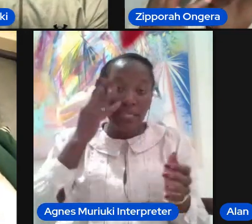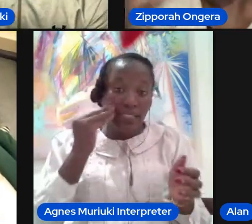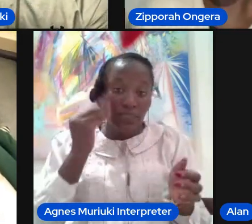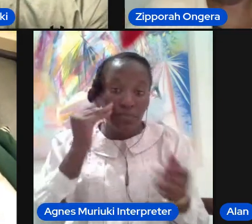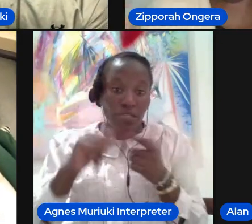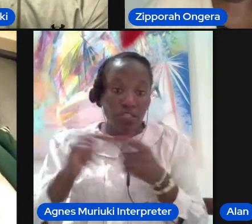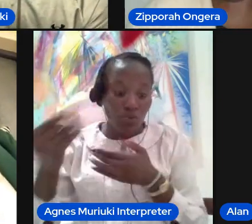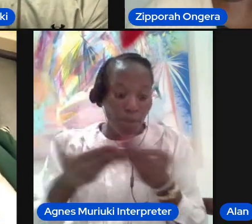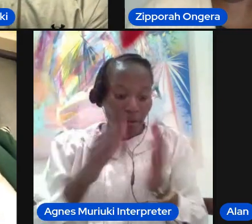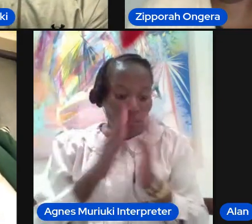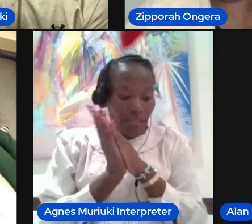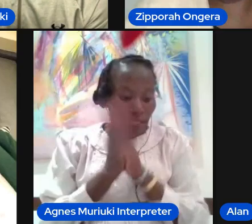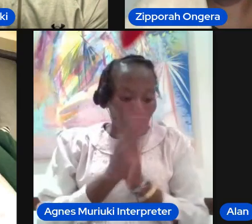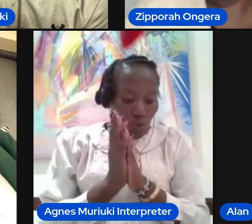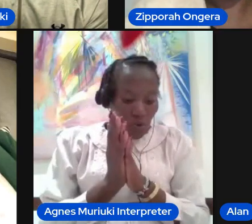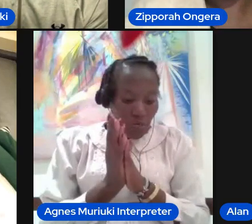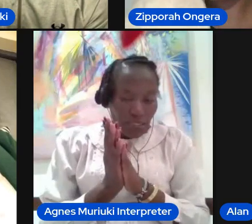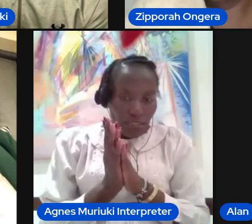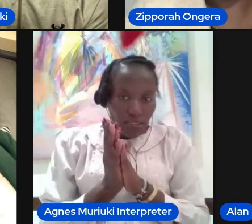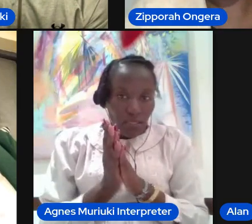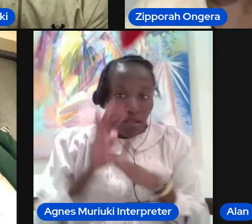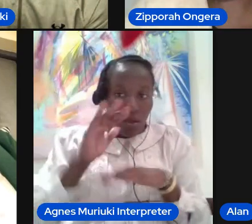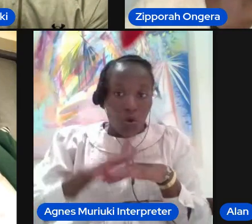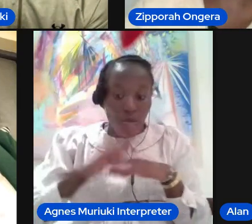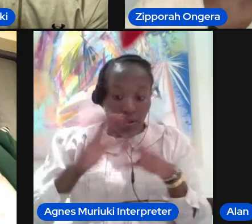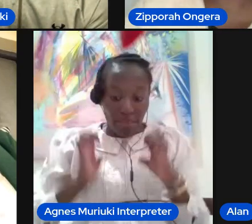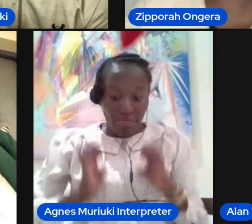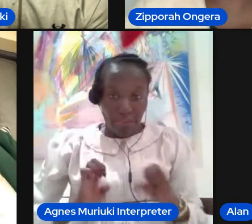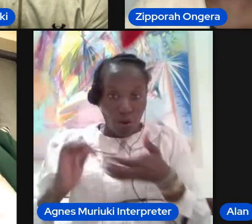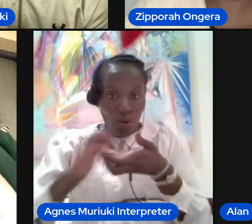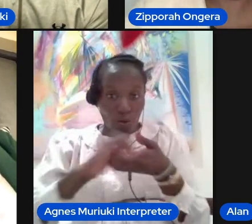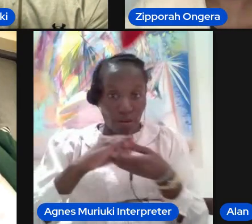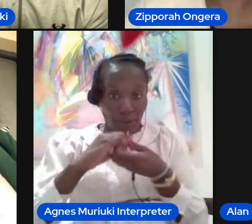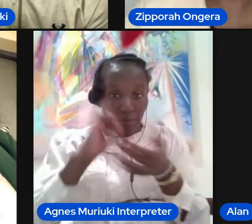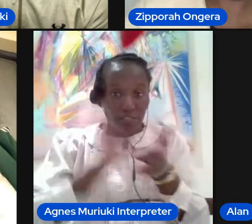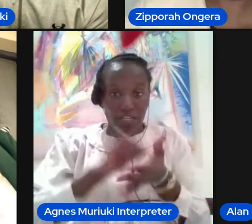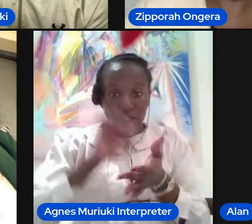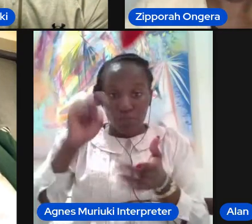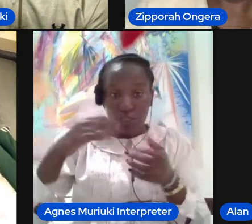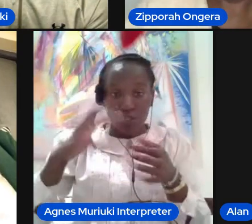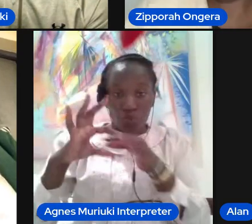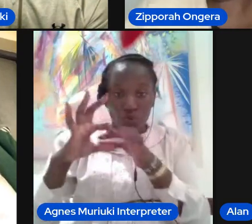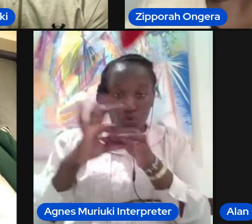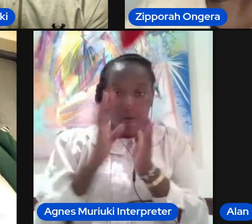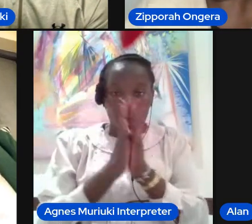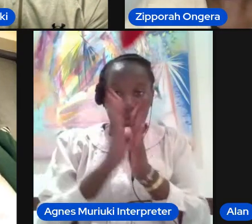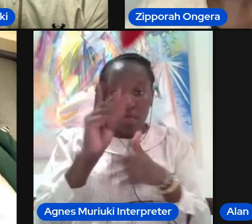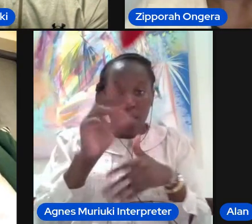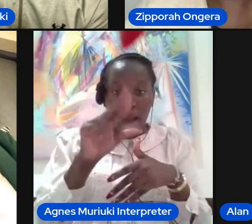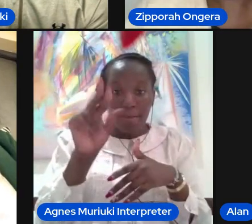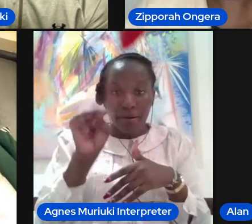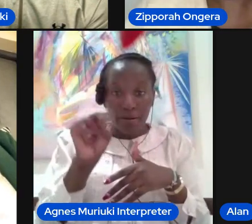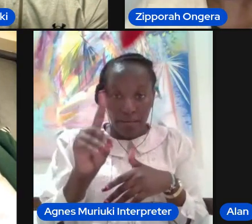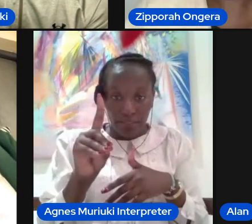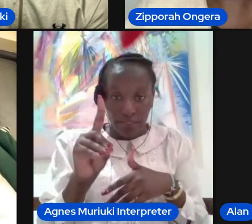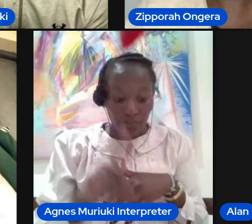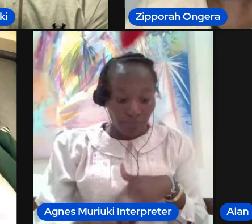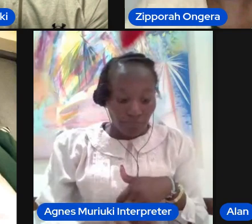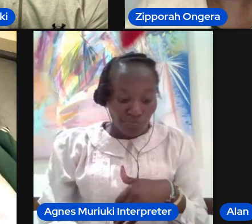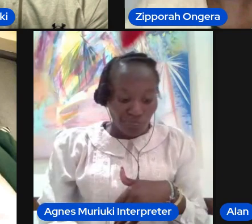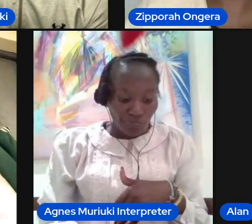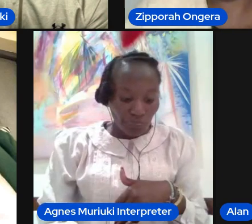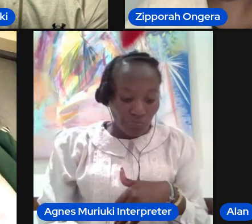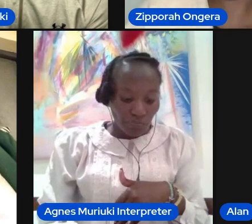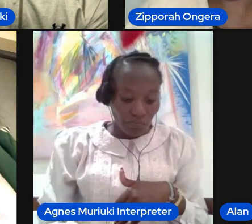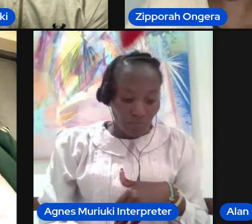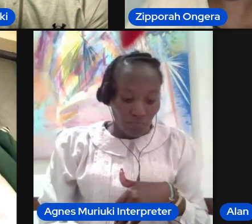there. And on ethical collaborations that we should consider in collaborating with a brand, um, one of us mentioned